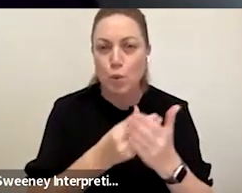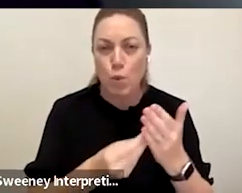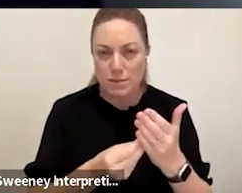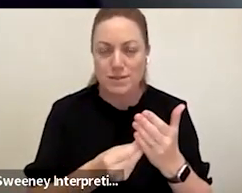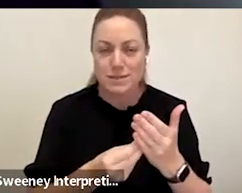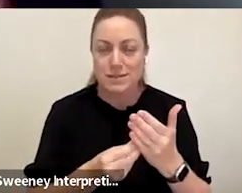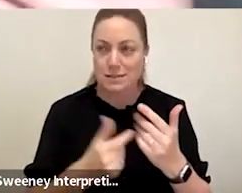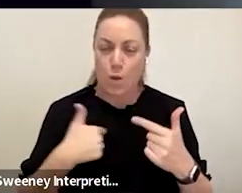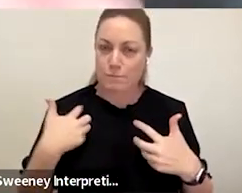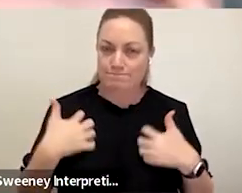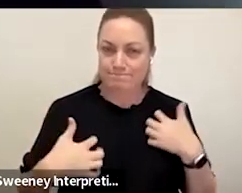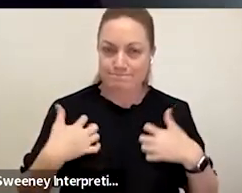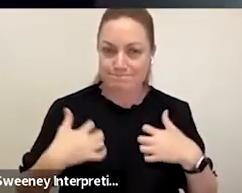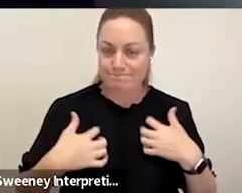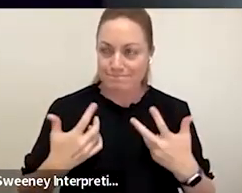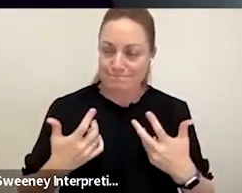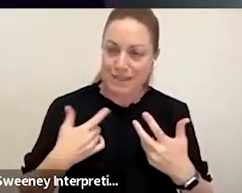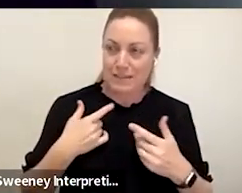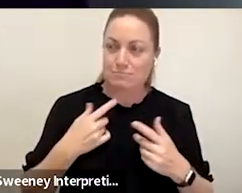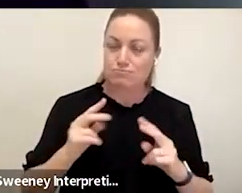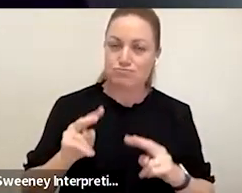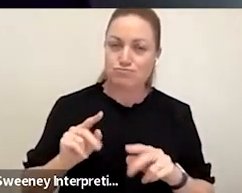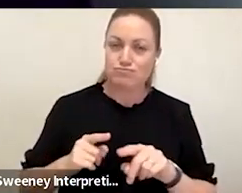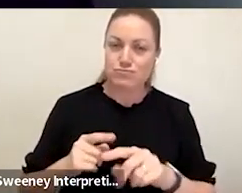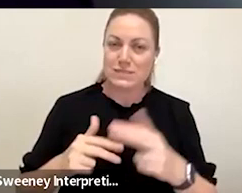been eagerly sort of following its development,